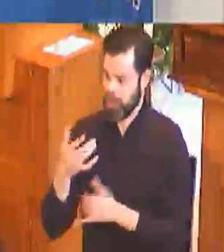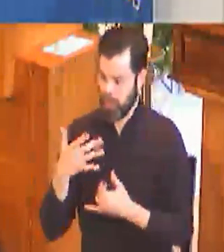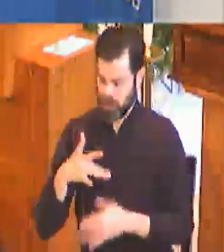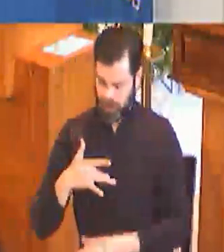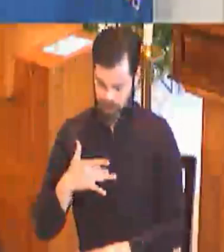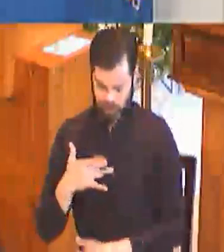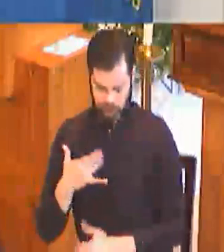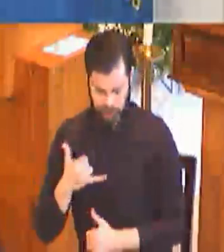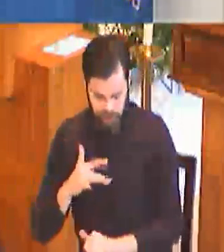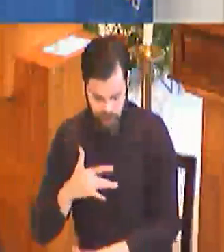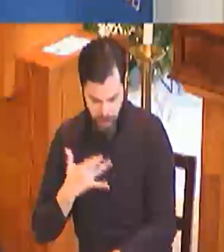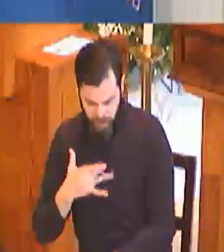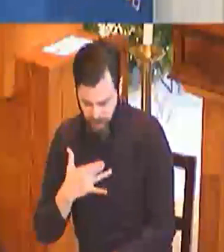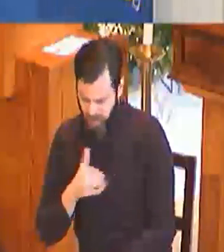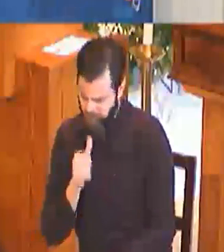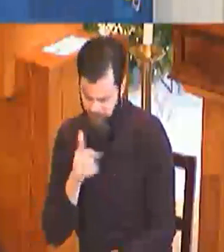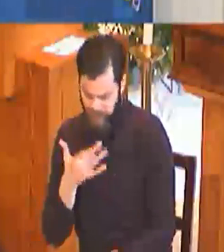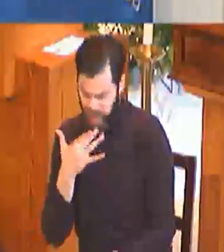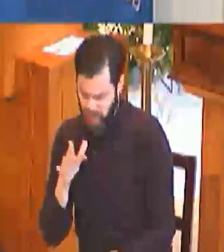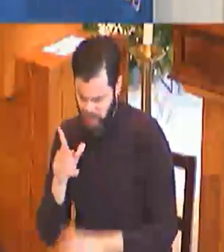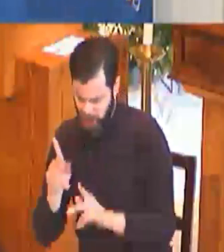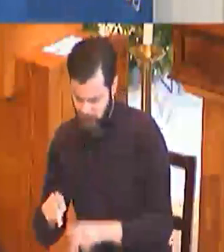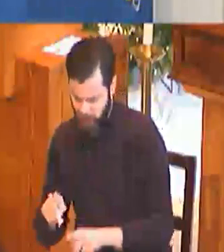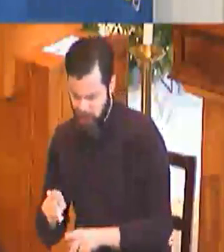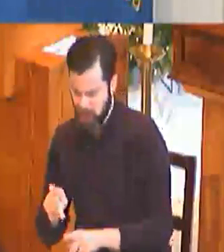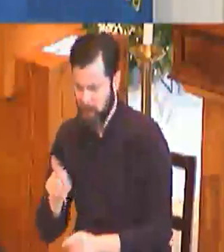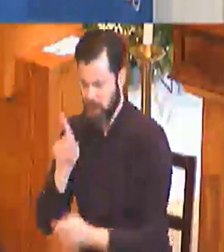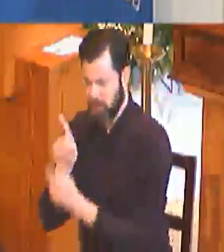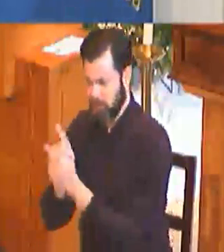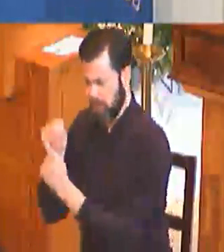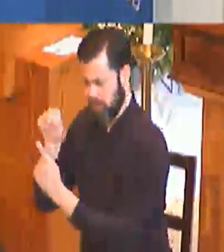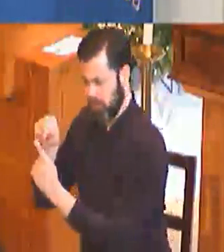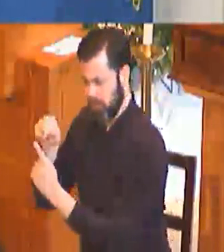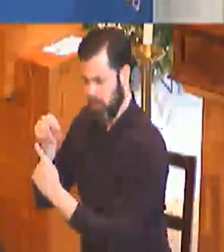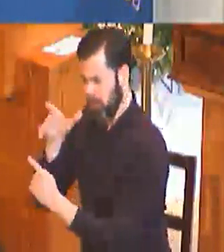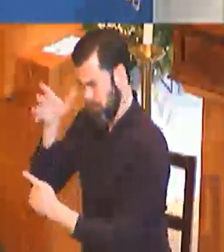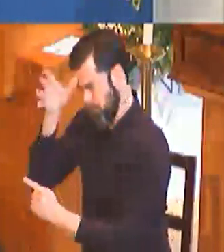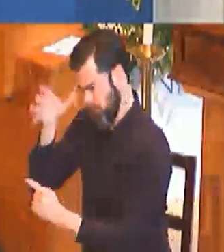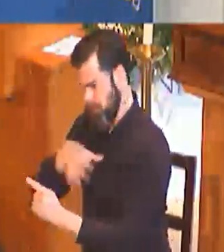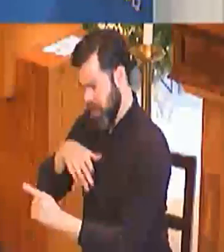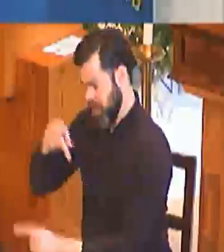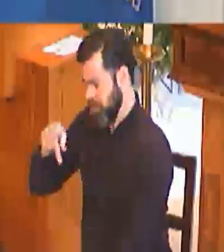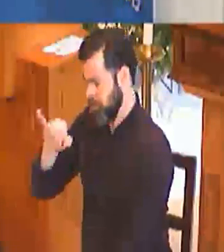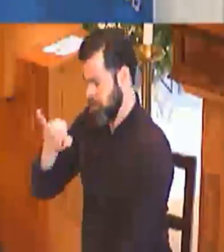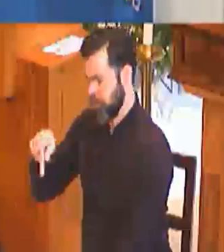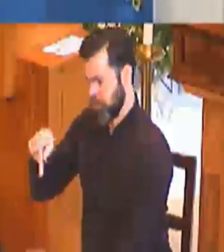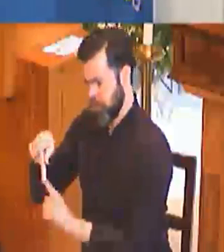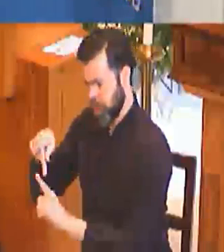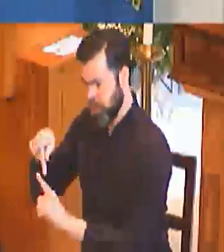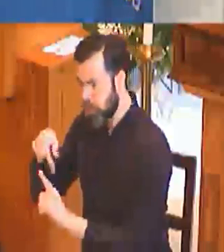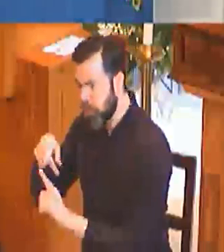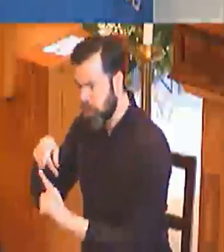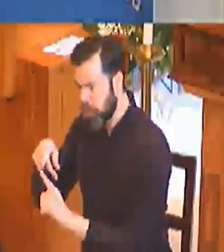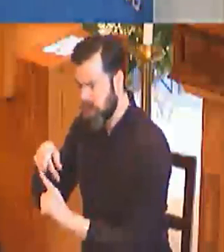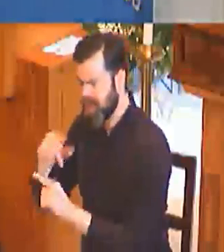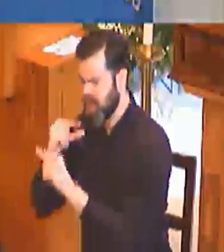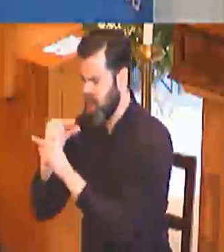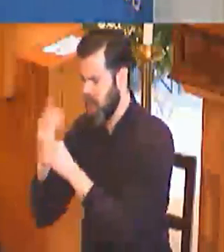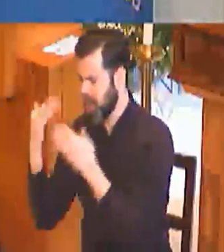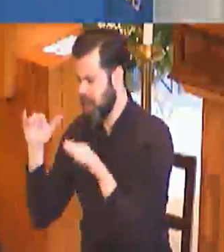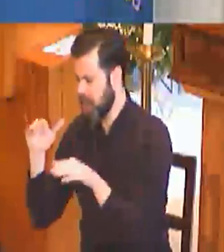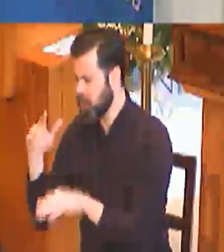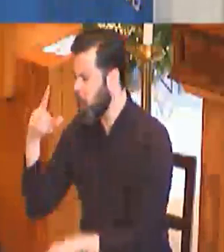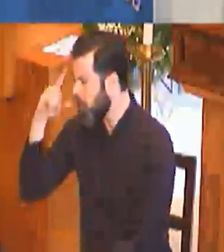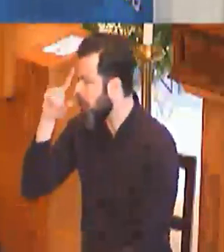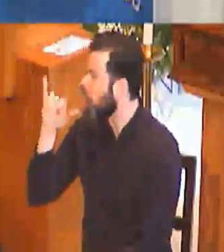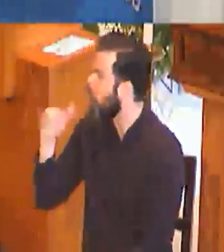named Pip. And he believes that Pip is his guardian angel. And Pip tells him, anything you ask for, anything, whatever it